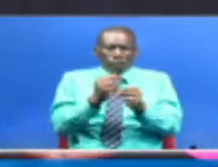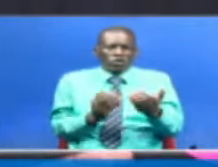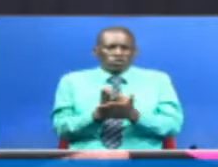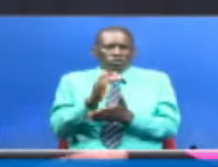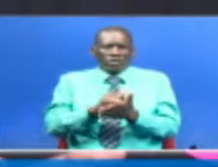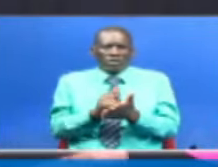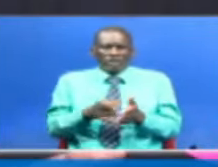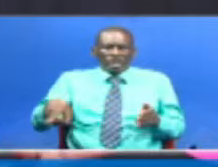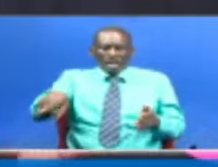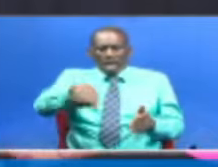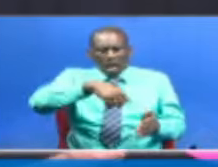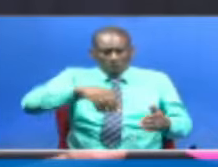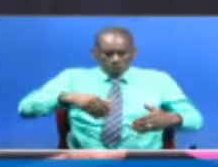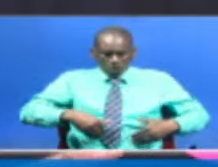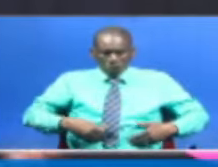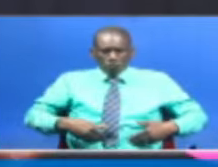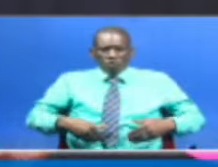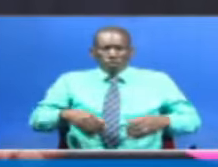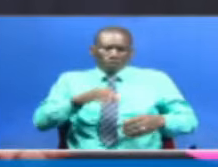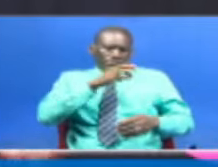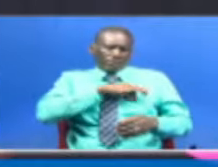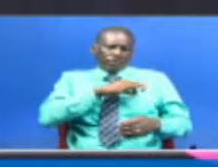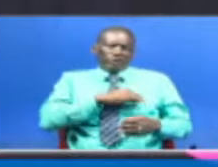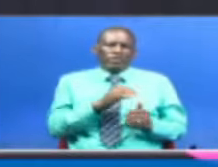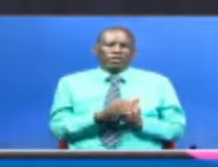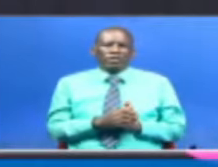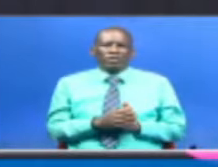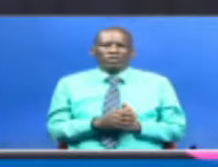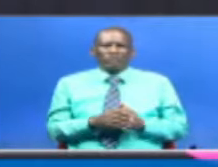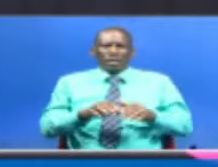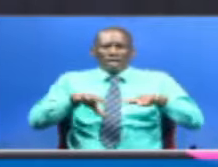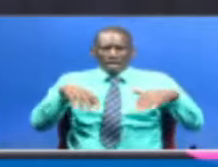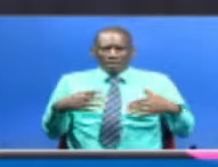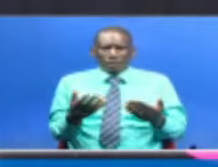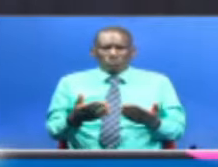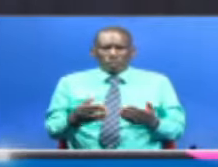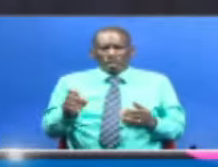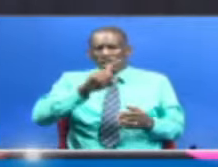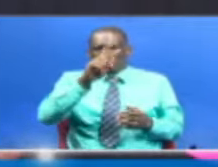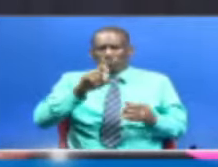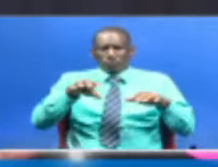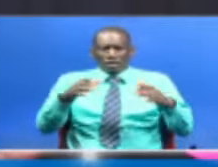our youth do benefit. As regarding the question of